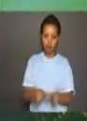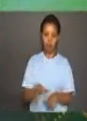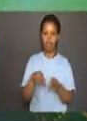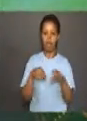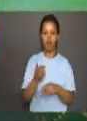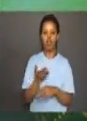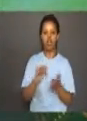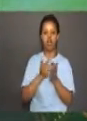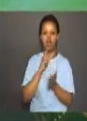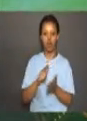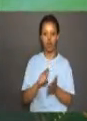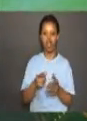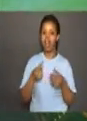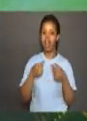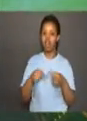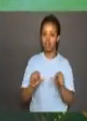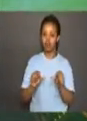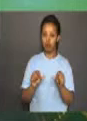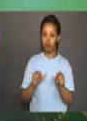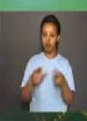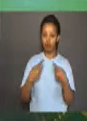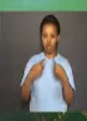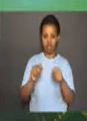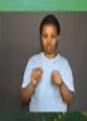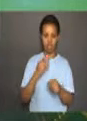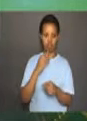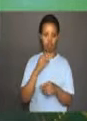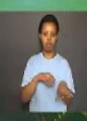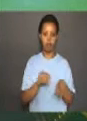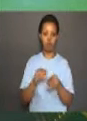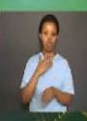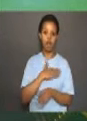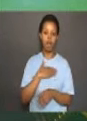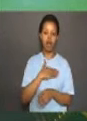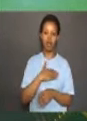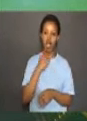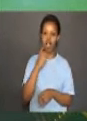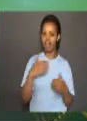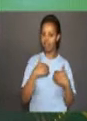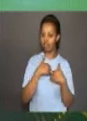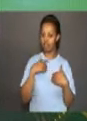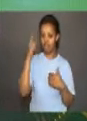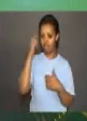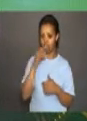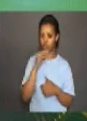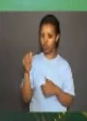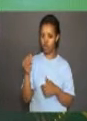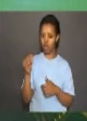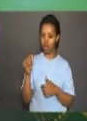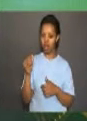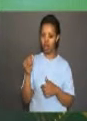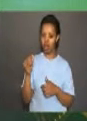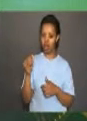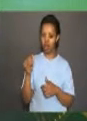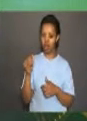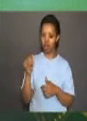For our next activity, students, can you think of an animal that has a specific